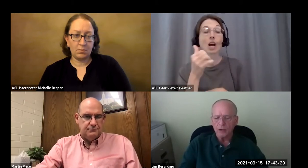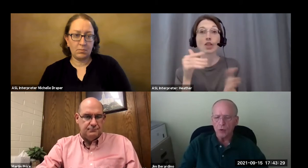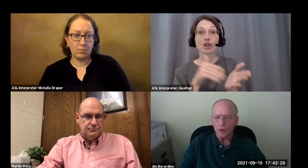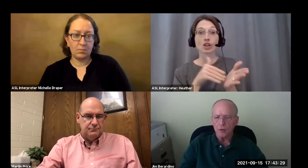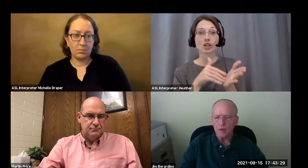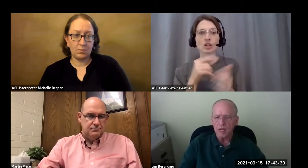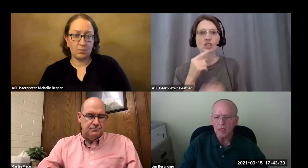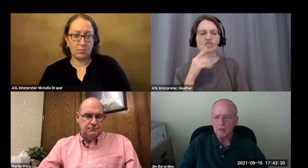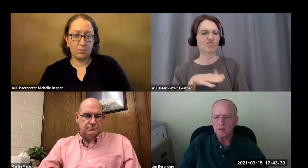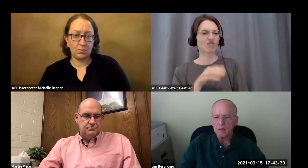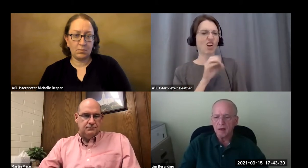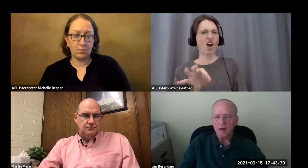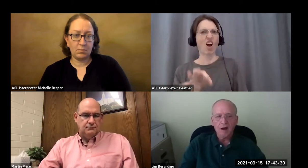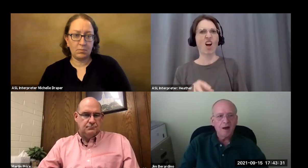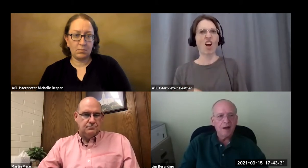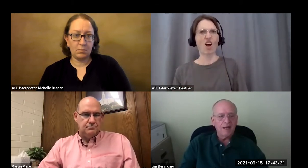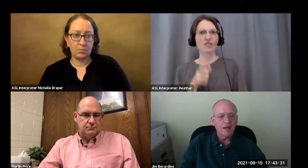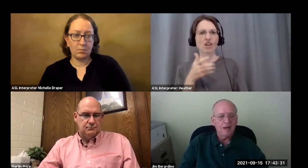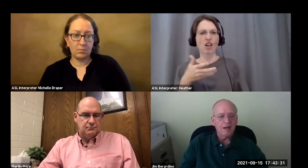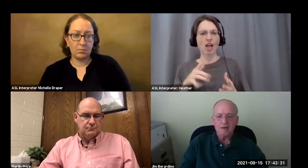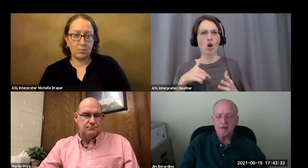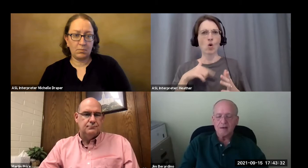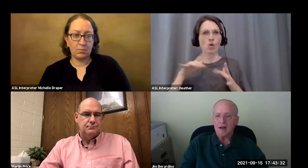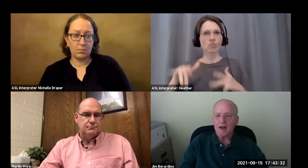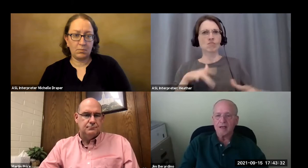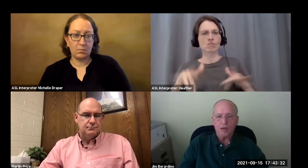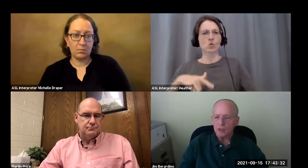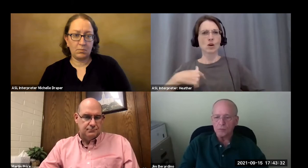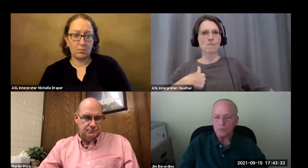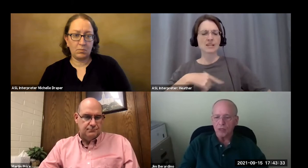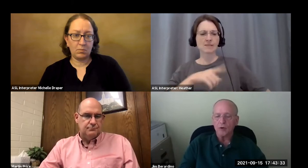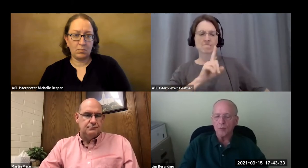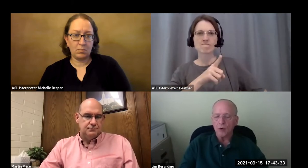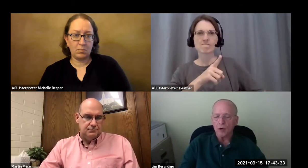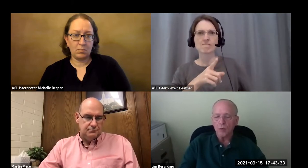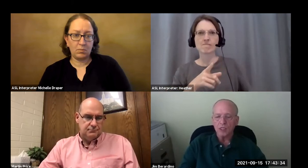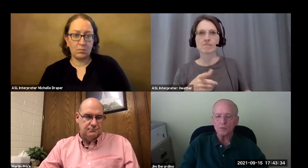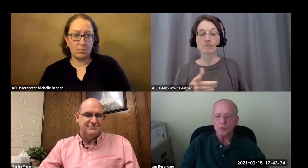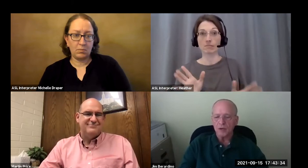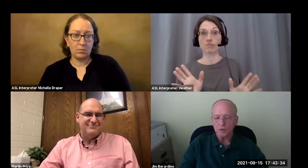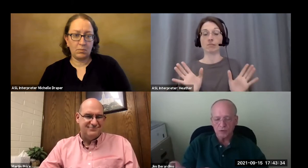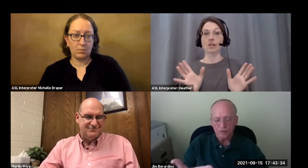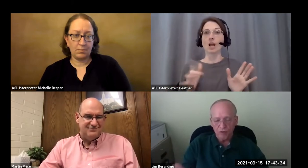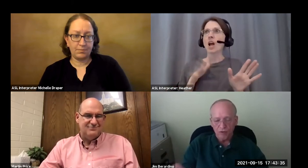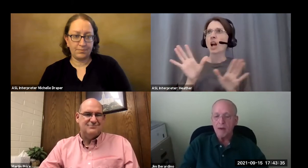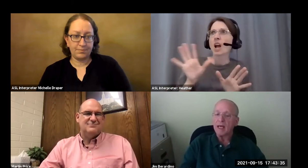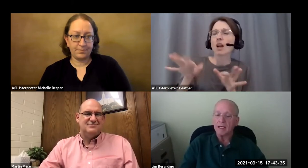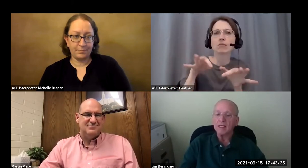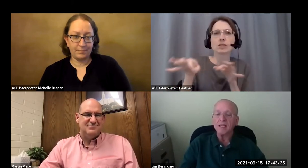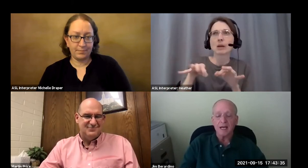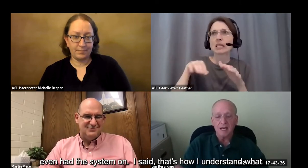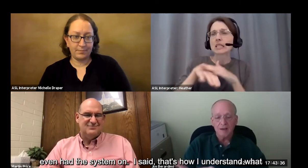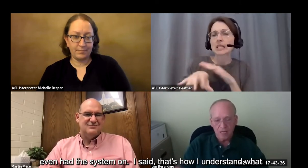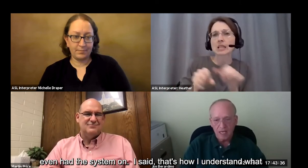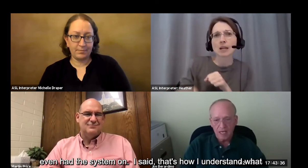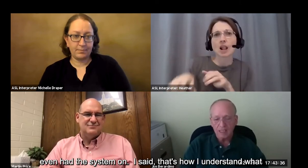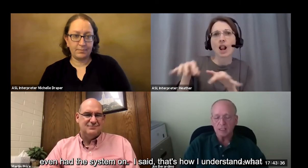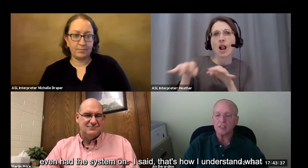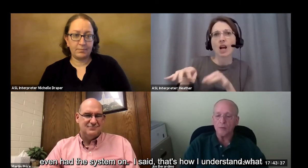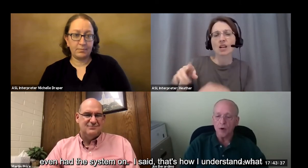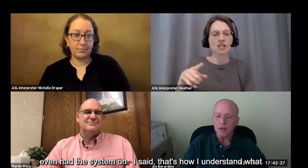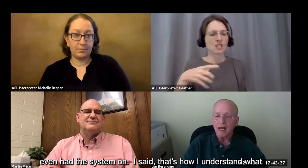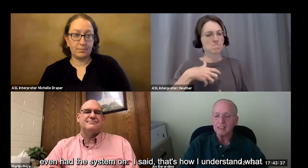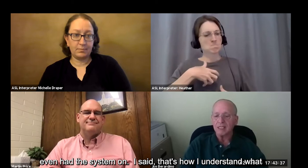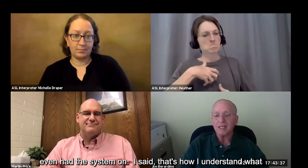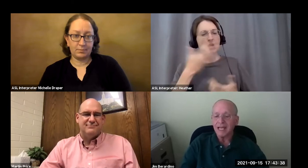said, "Turn that off. You're not allowed to record me." And I tried to explain to him what it was, but he was very